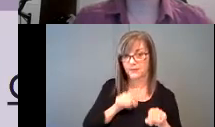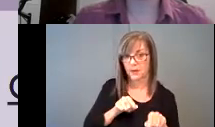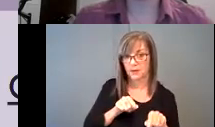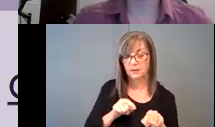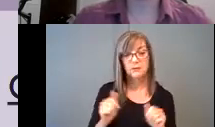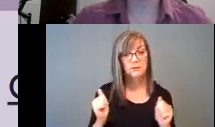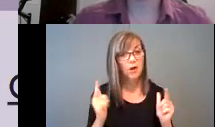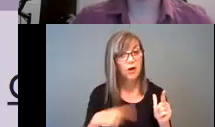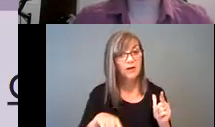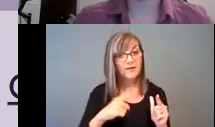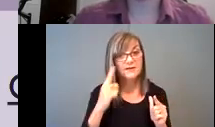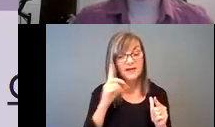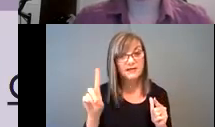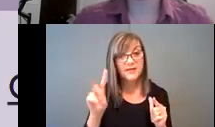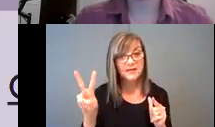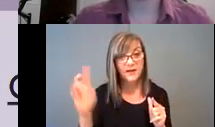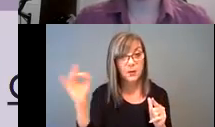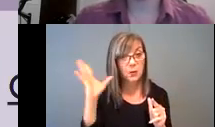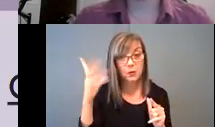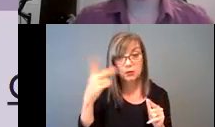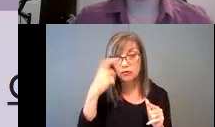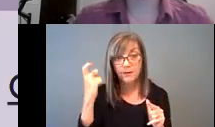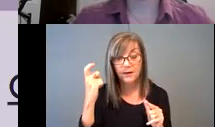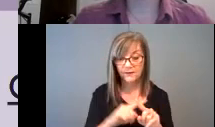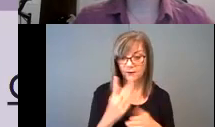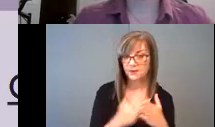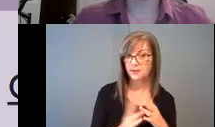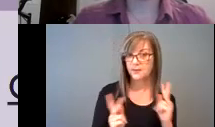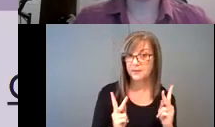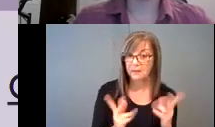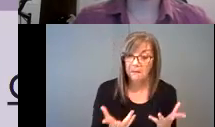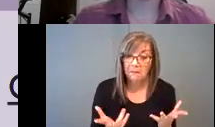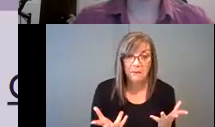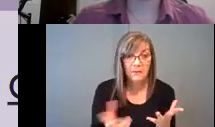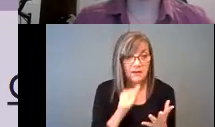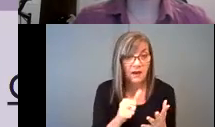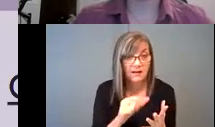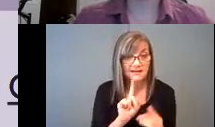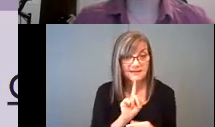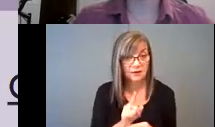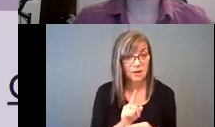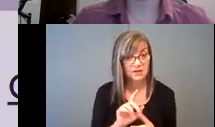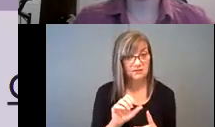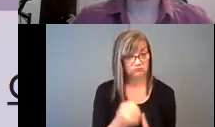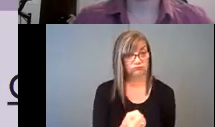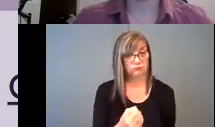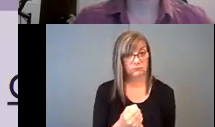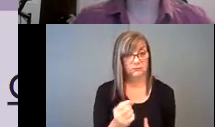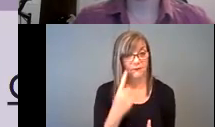violence is traumatic. For some individuals, that might not necessarily be the case, or they might be able